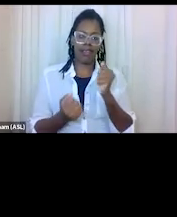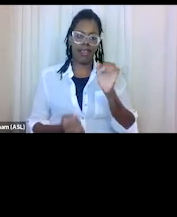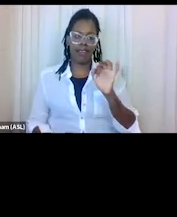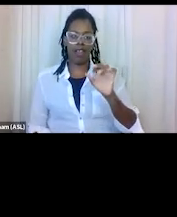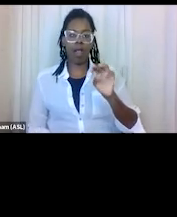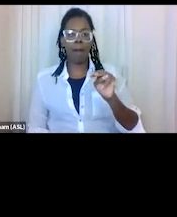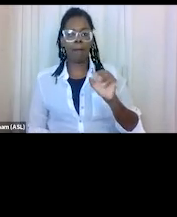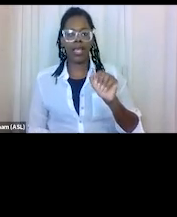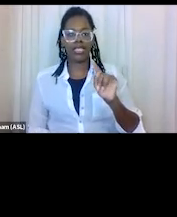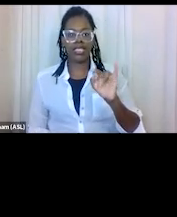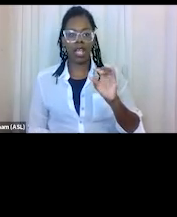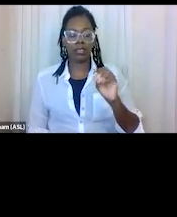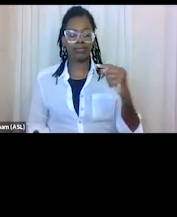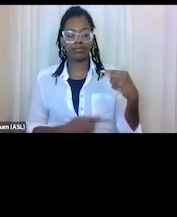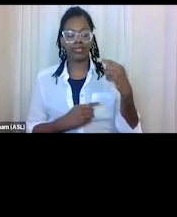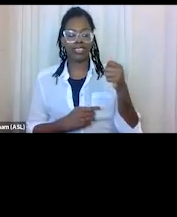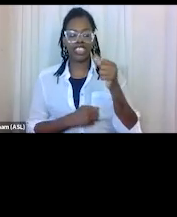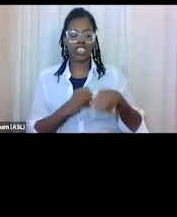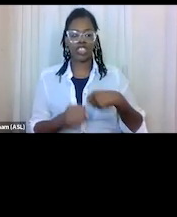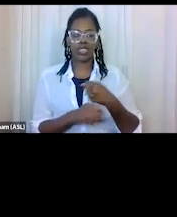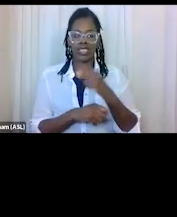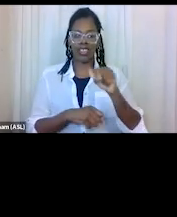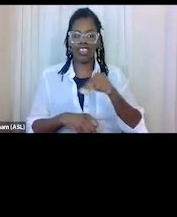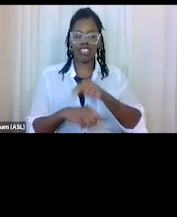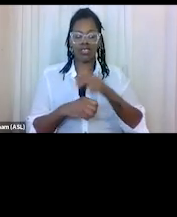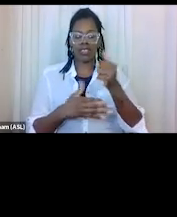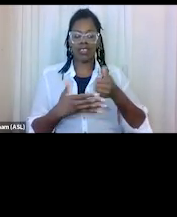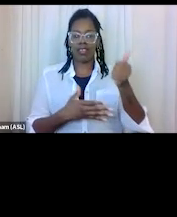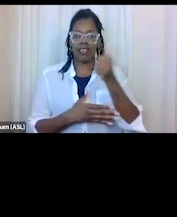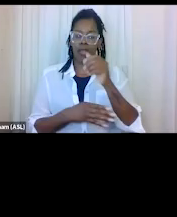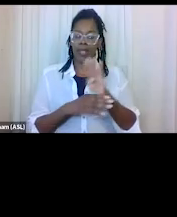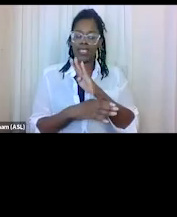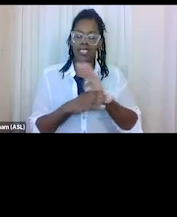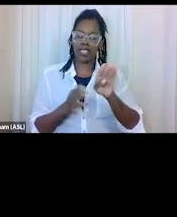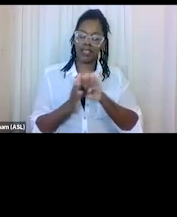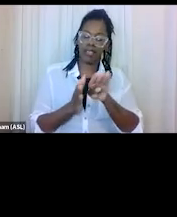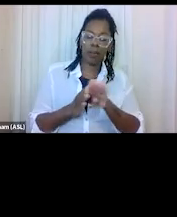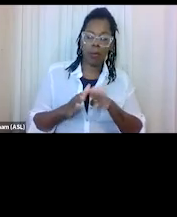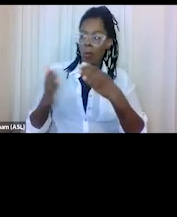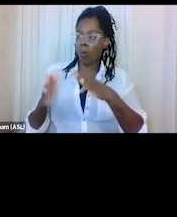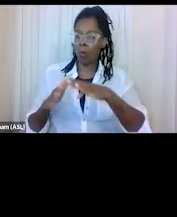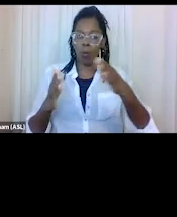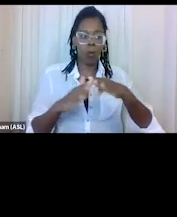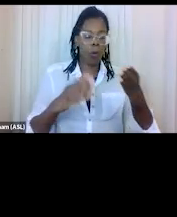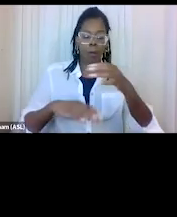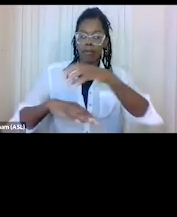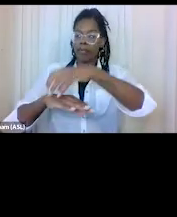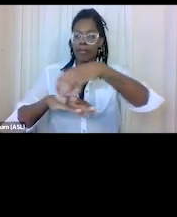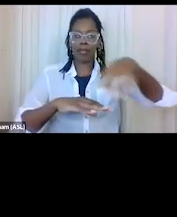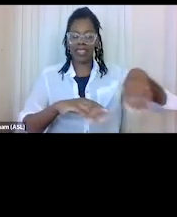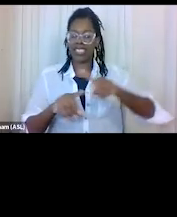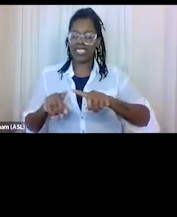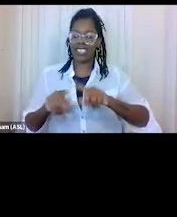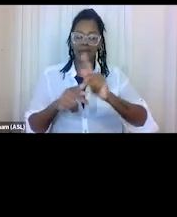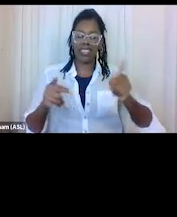Telos spent over 10 years as a national executive business developer, opening new businesses all over the US. Following